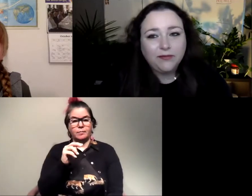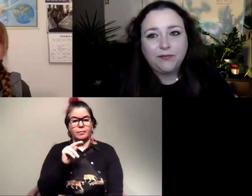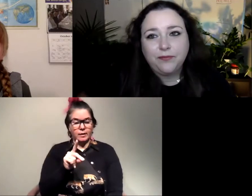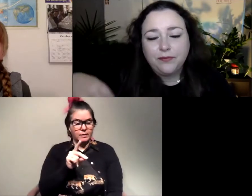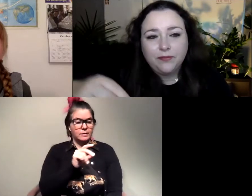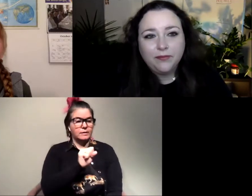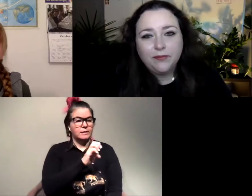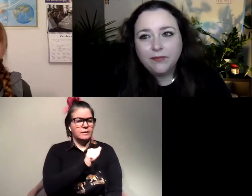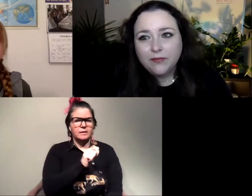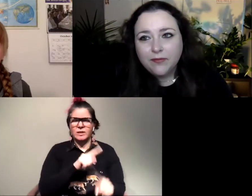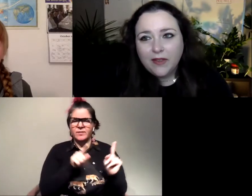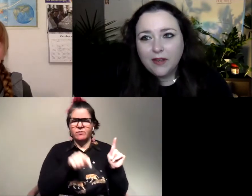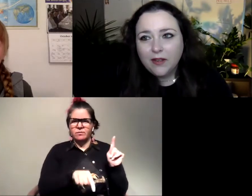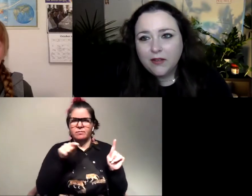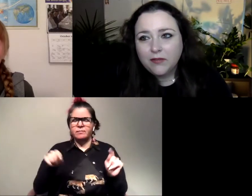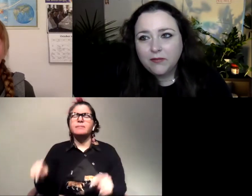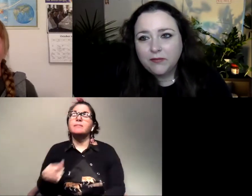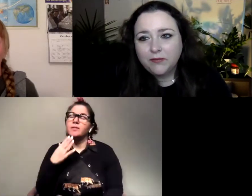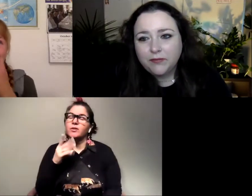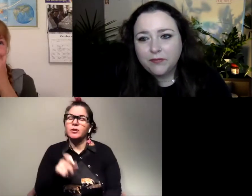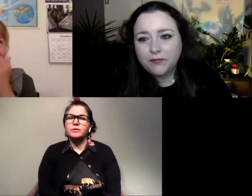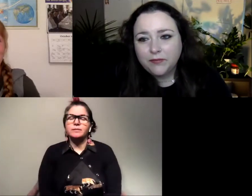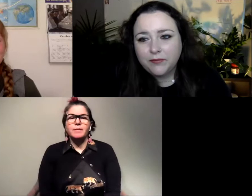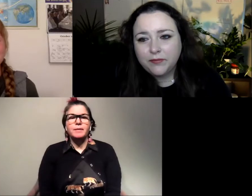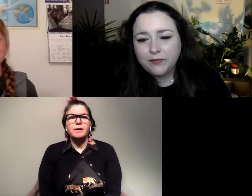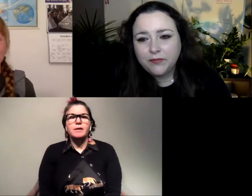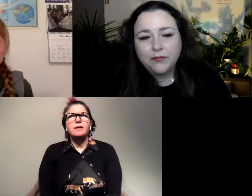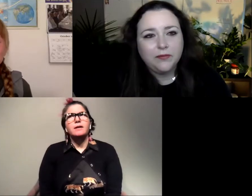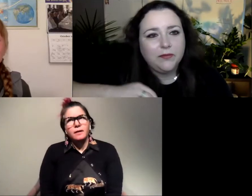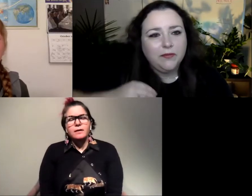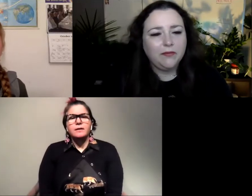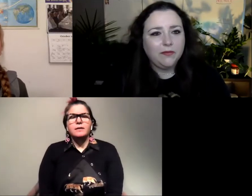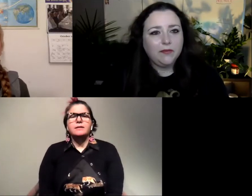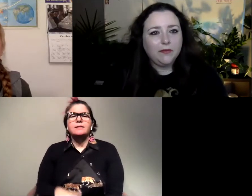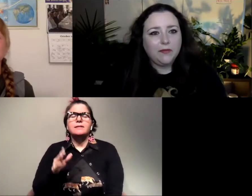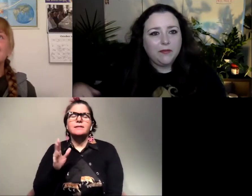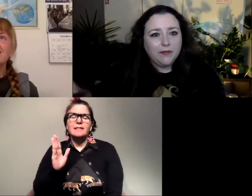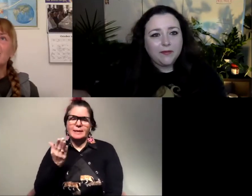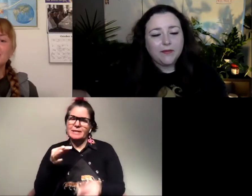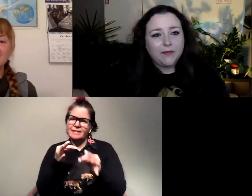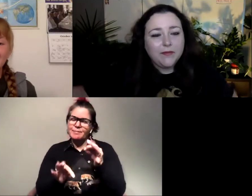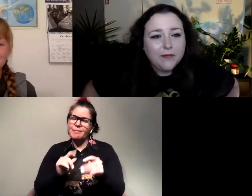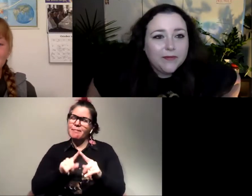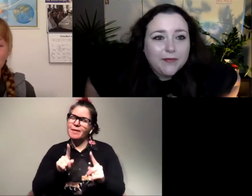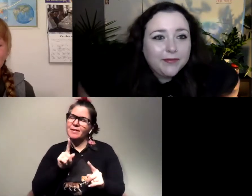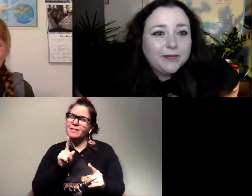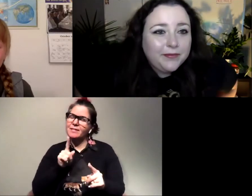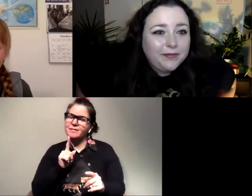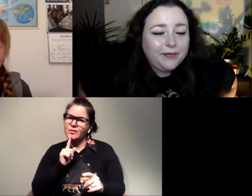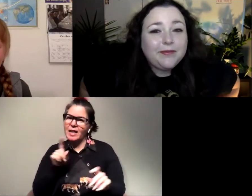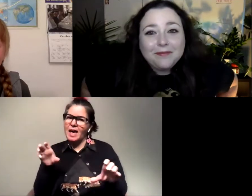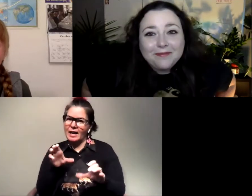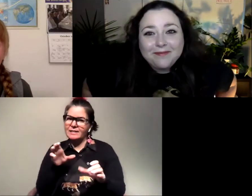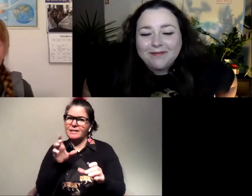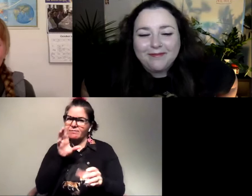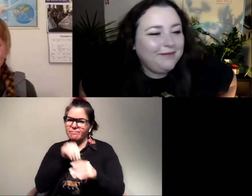sea? Awesome question. Yeah, so this actually, it sounds like a simple question, but it's a pretty active area of